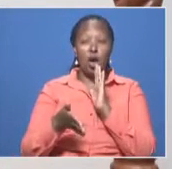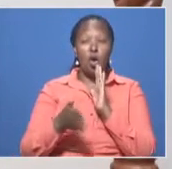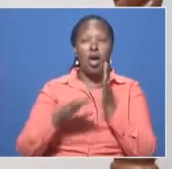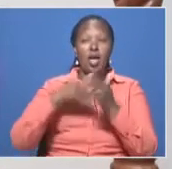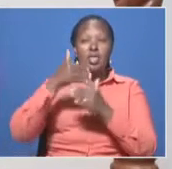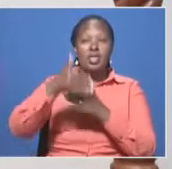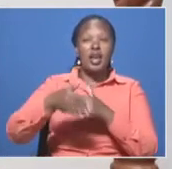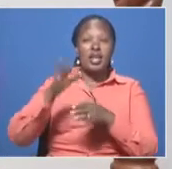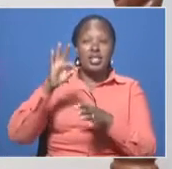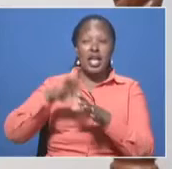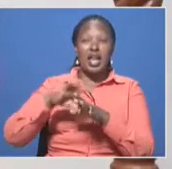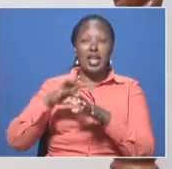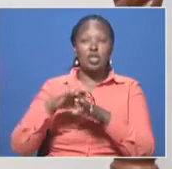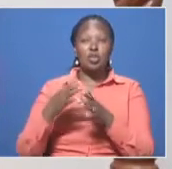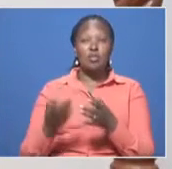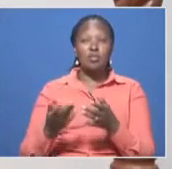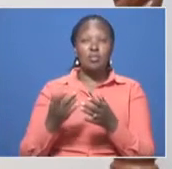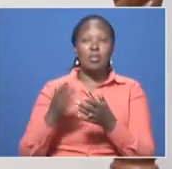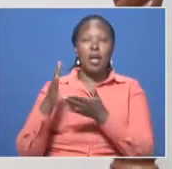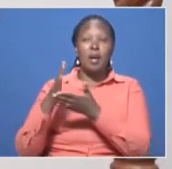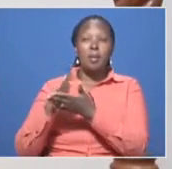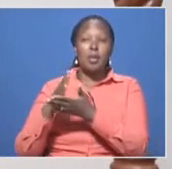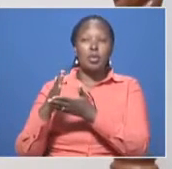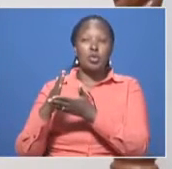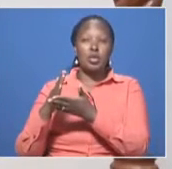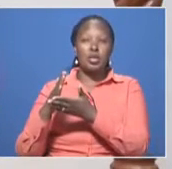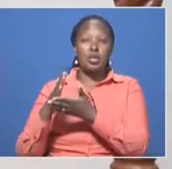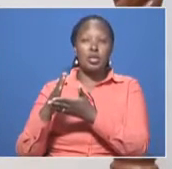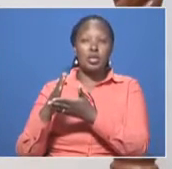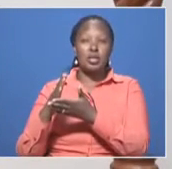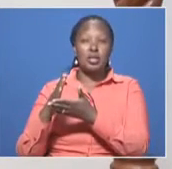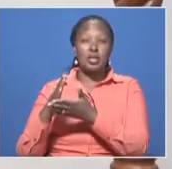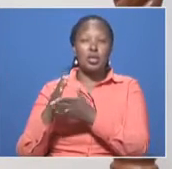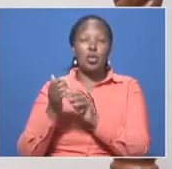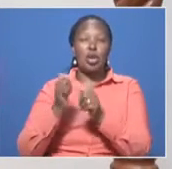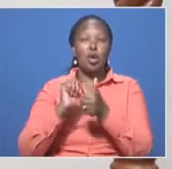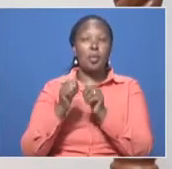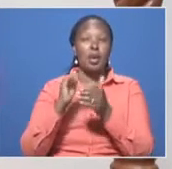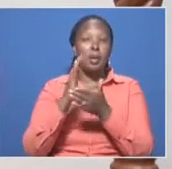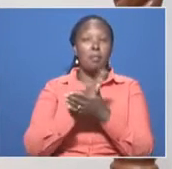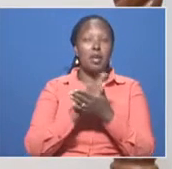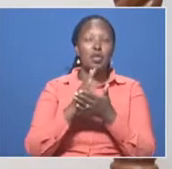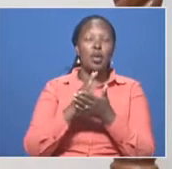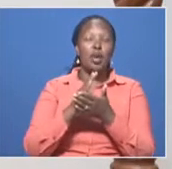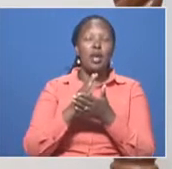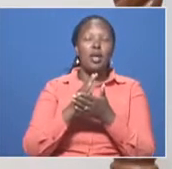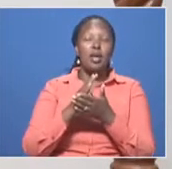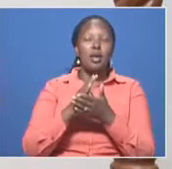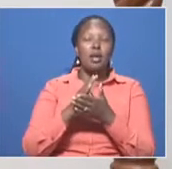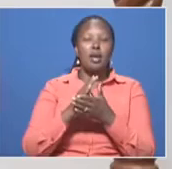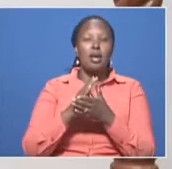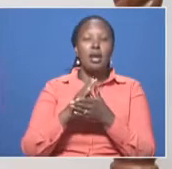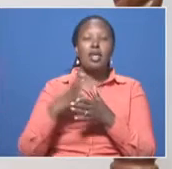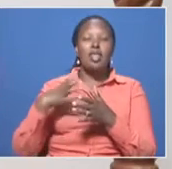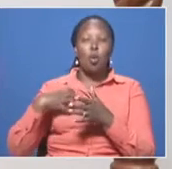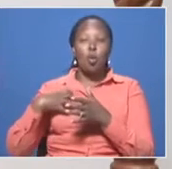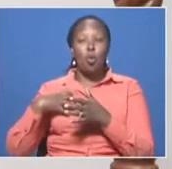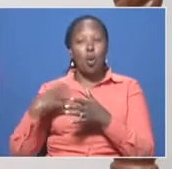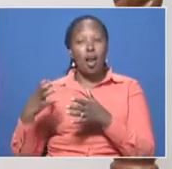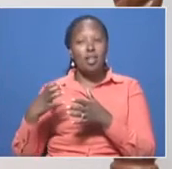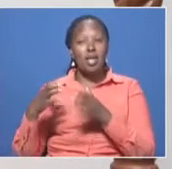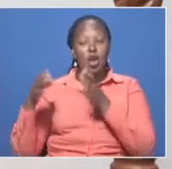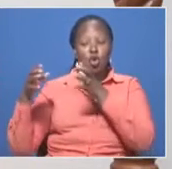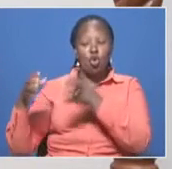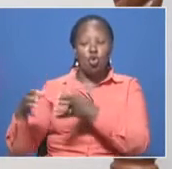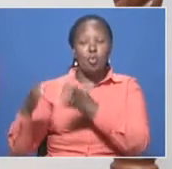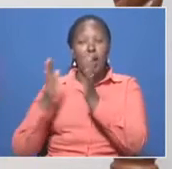next election will be between, you know, it will be a contest between Hustler versus Dynasty. I